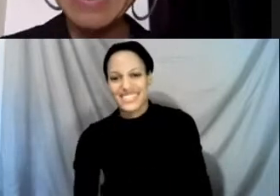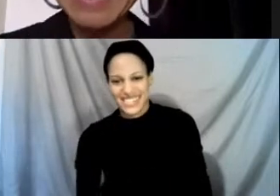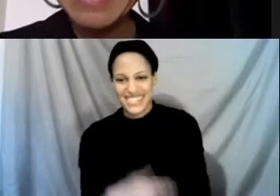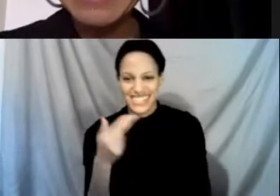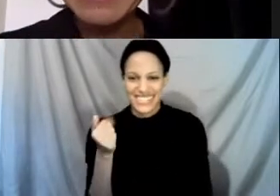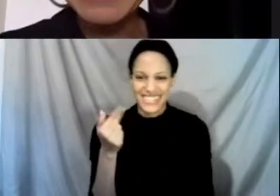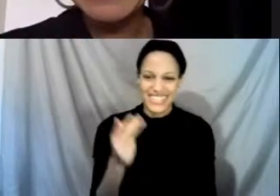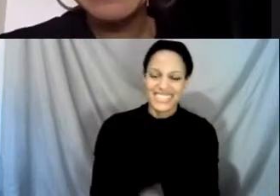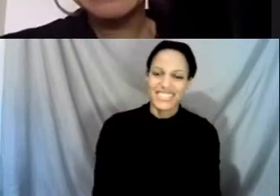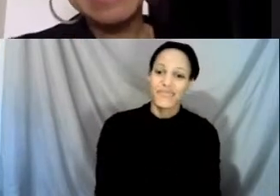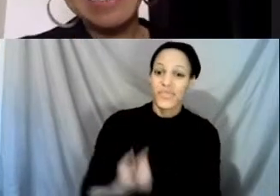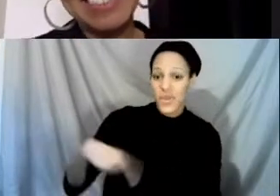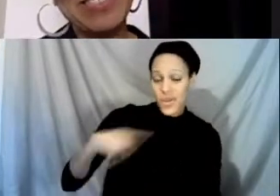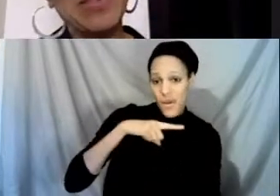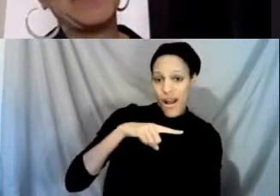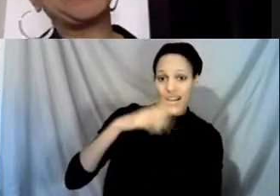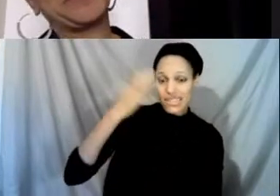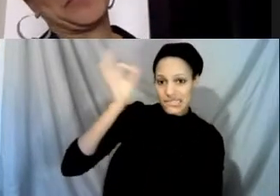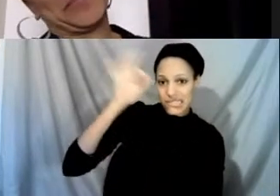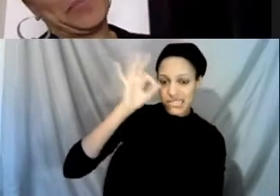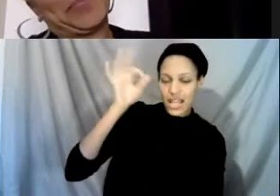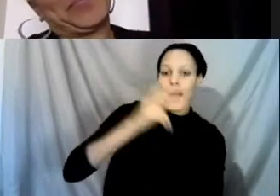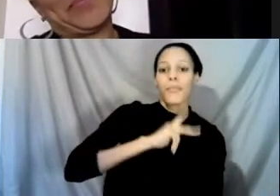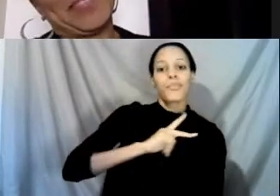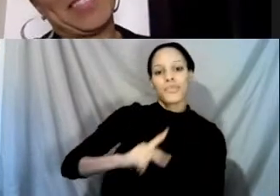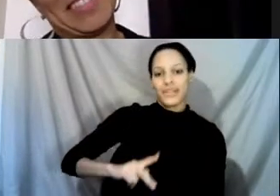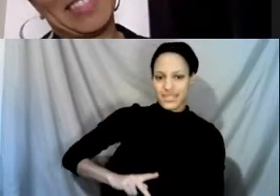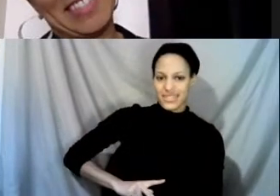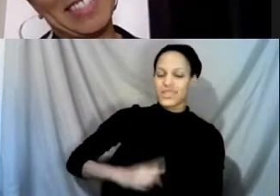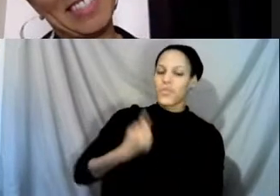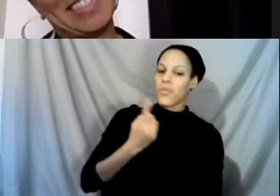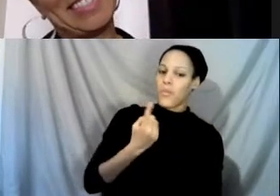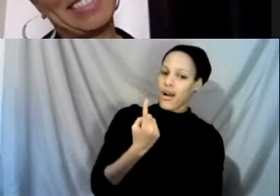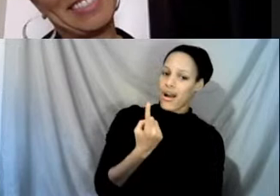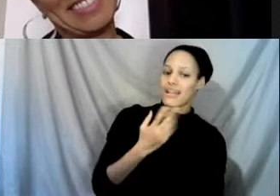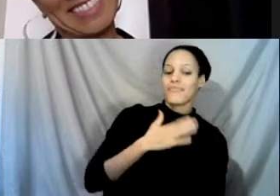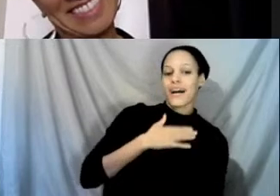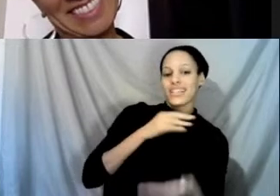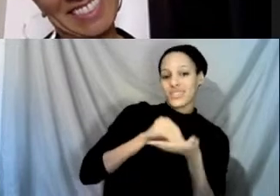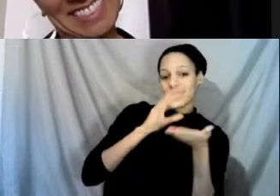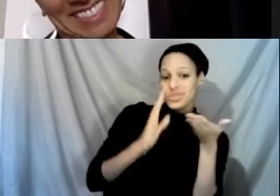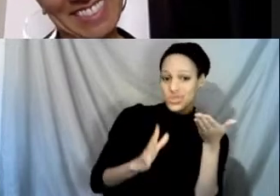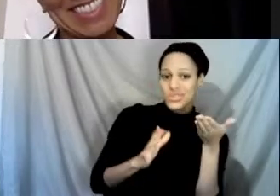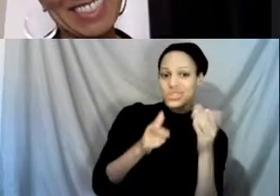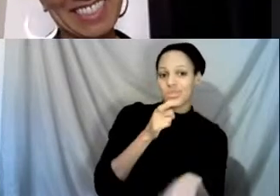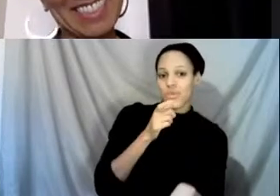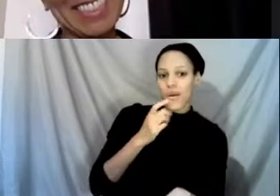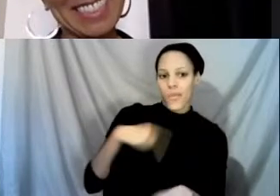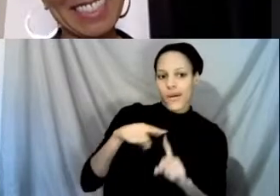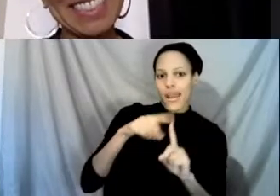For those out there who don't know, Princess was one of my students when I taught at Howard.